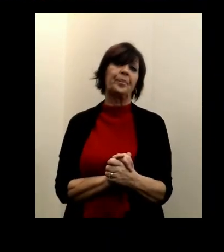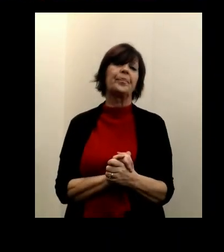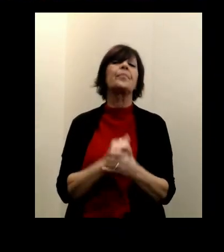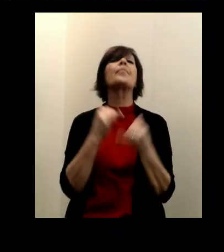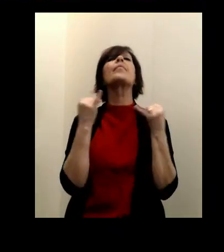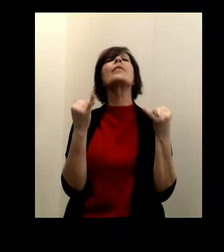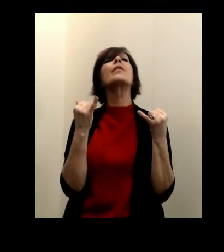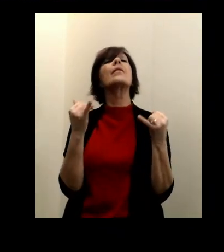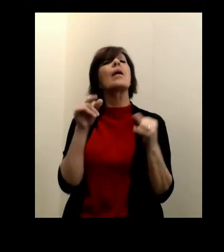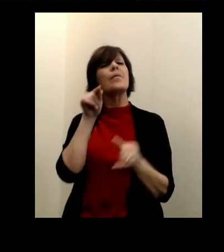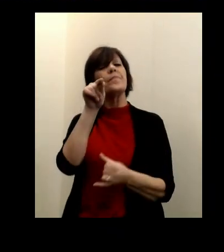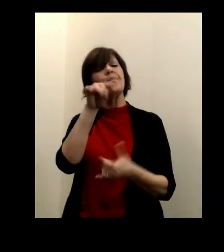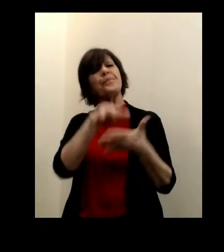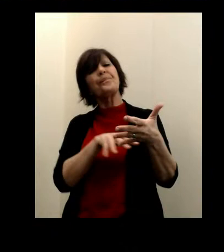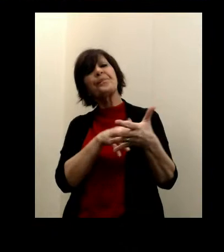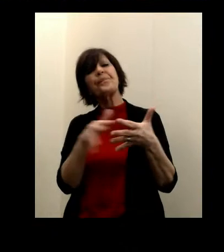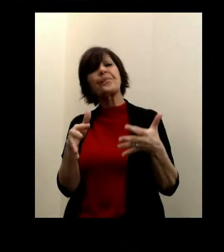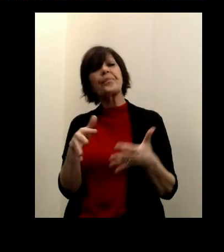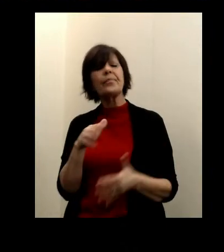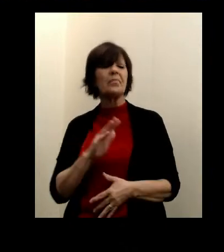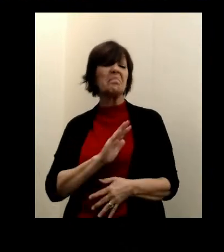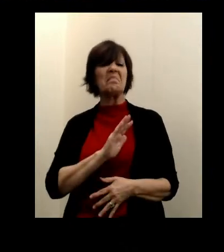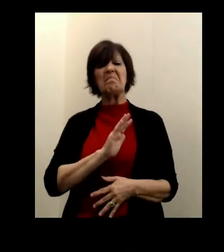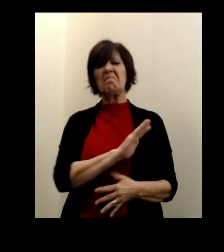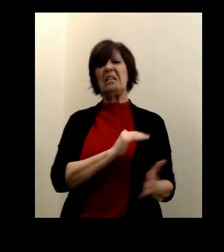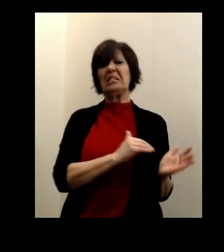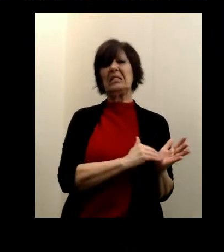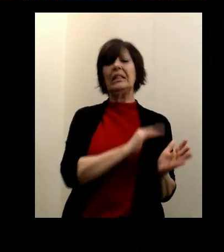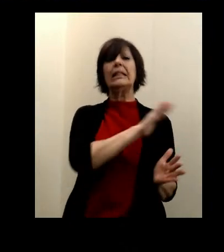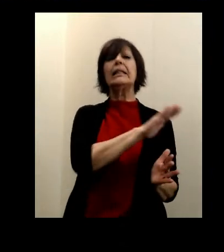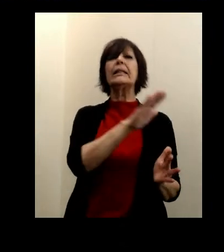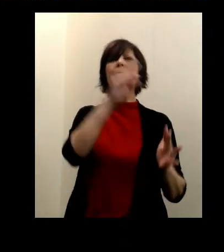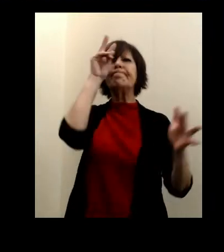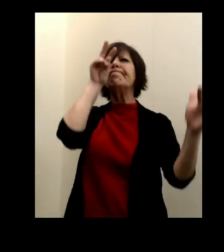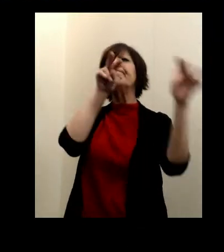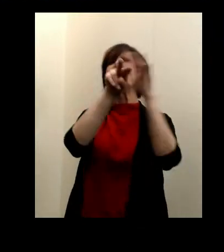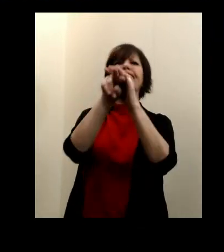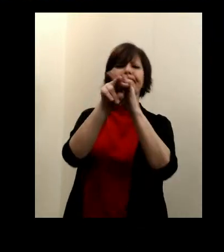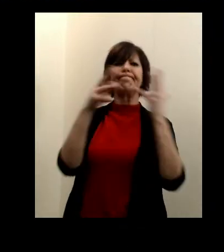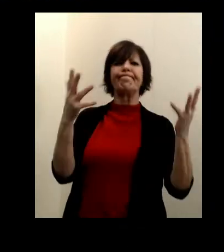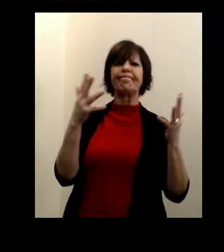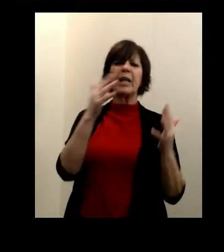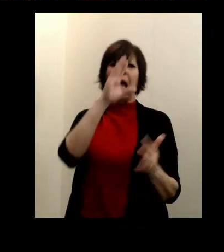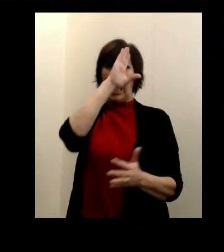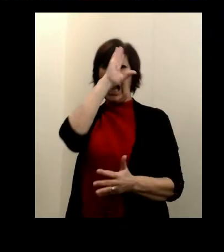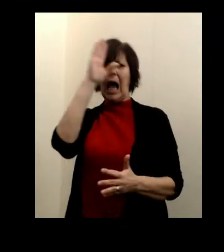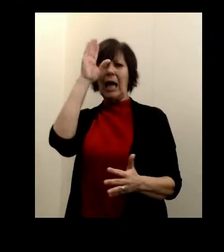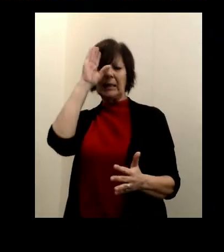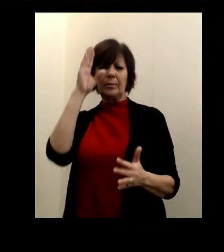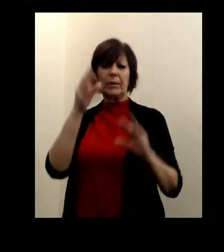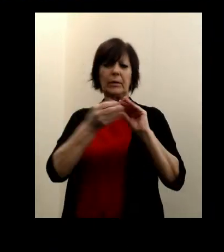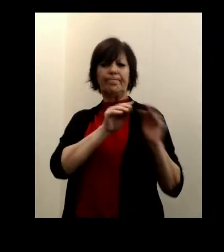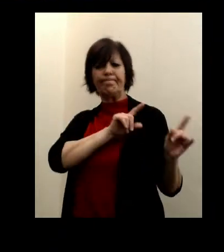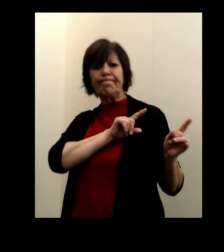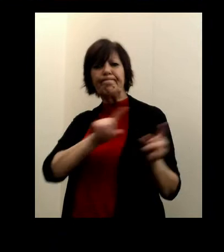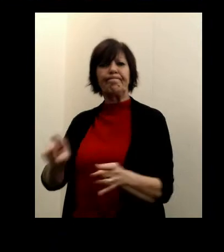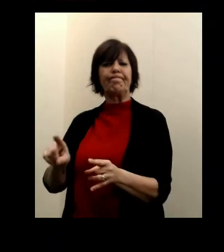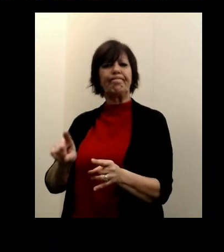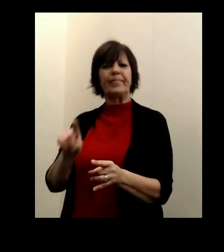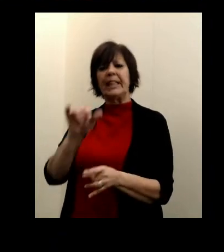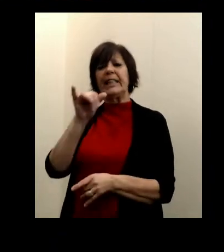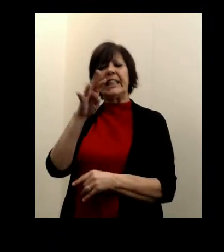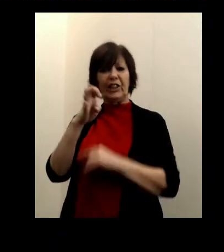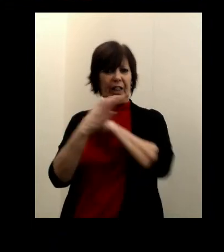now what we're looking at is Dr. Winkelstein's model, looking at hospital admissions in Erie